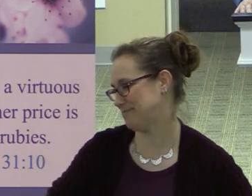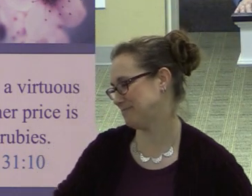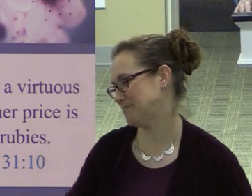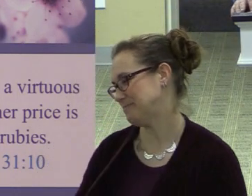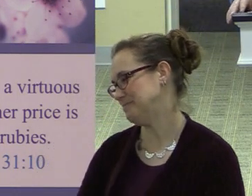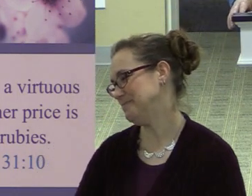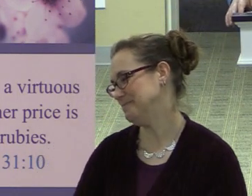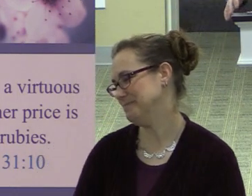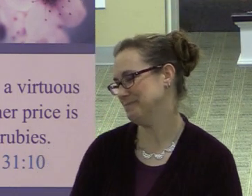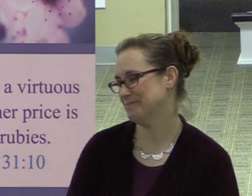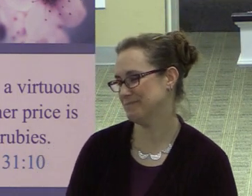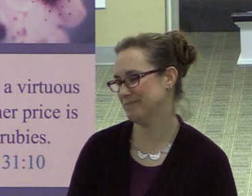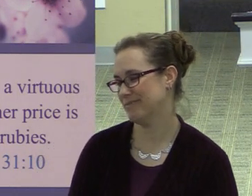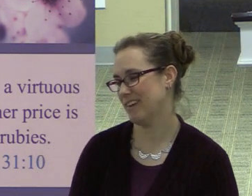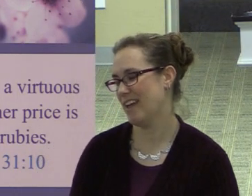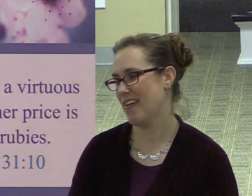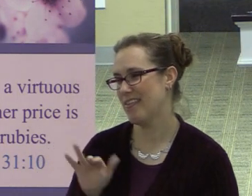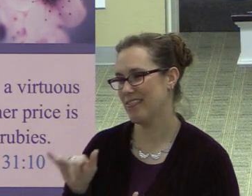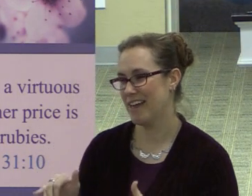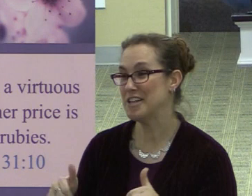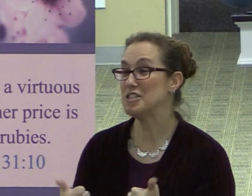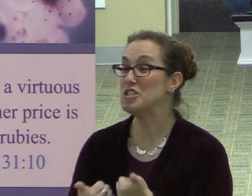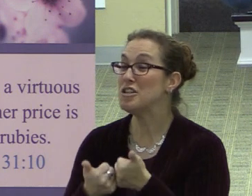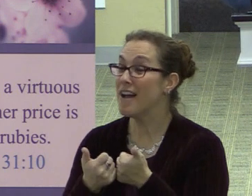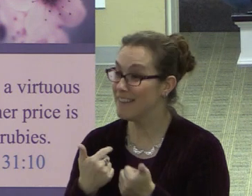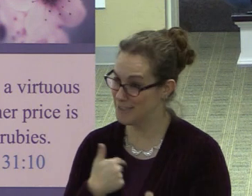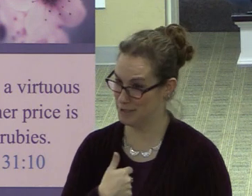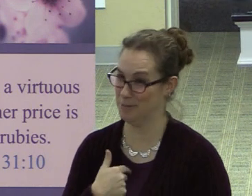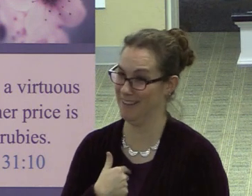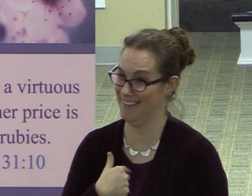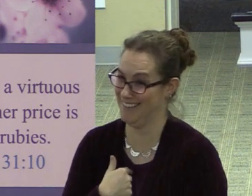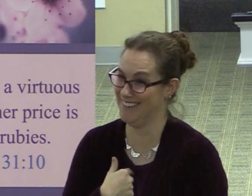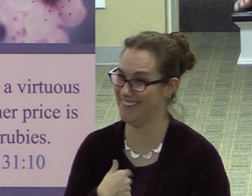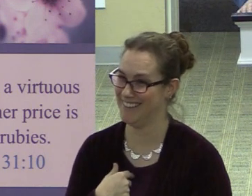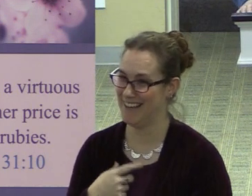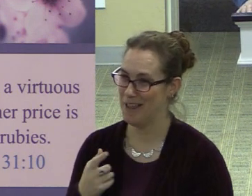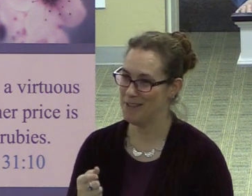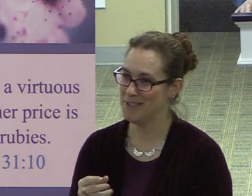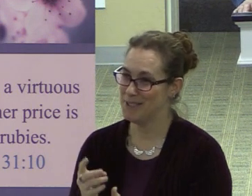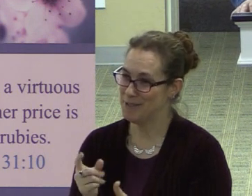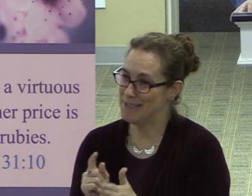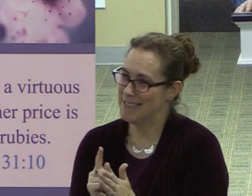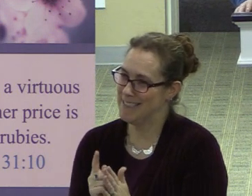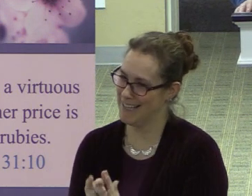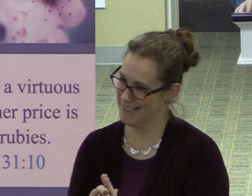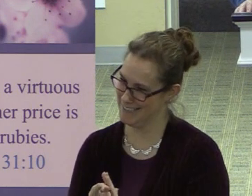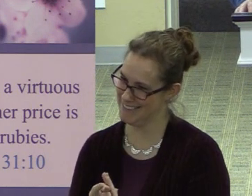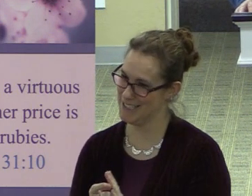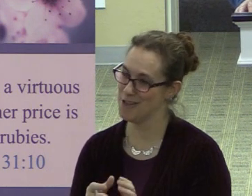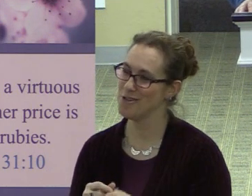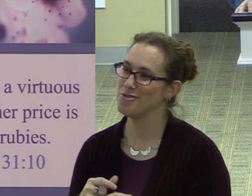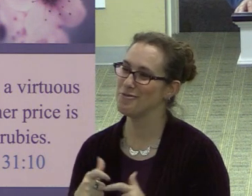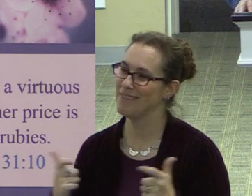But that challenged me in those several seconds greatly.